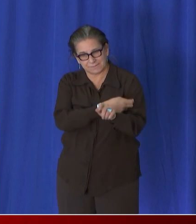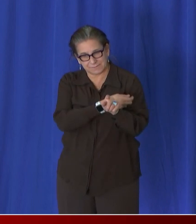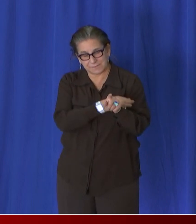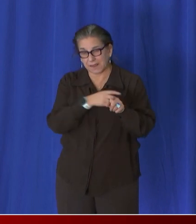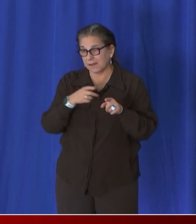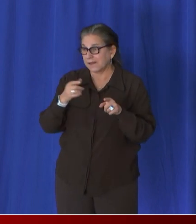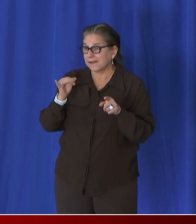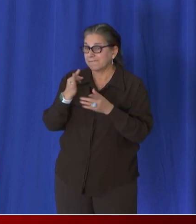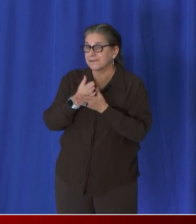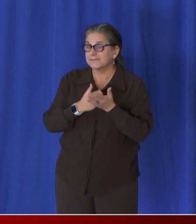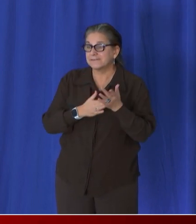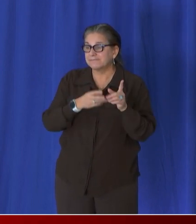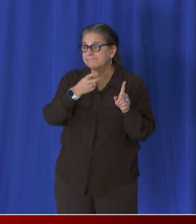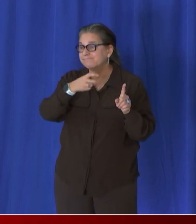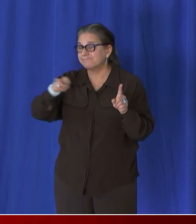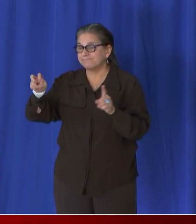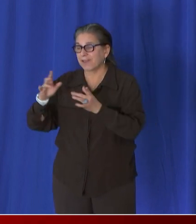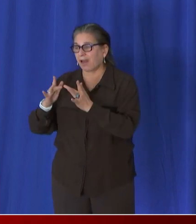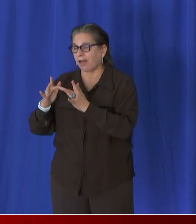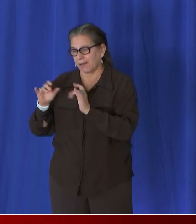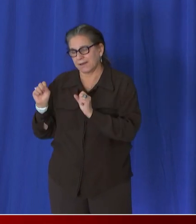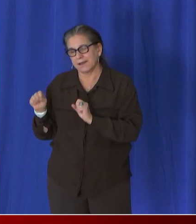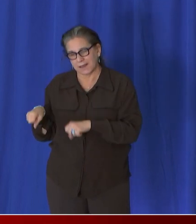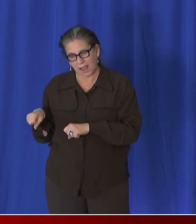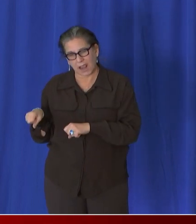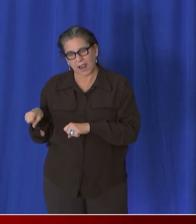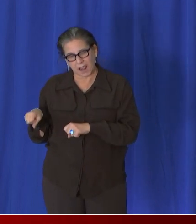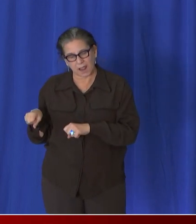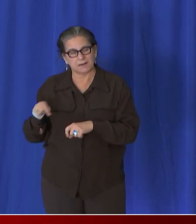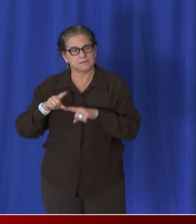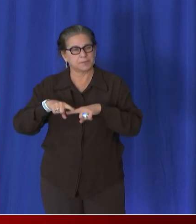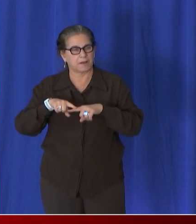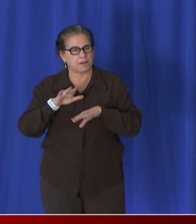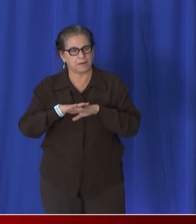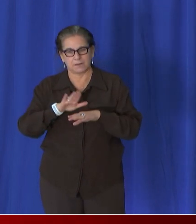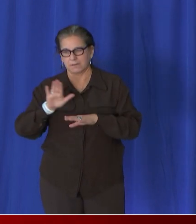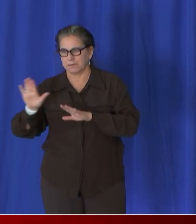And it's on a situational basis, school by school, as